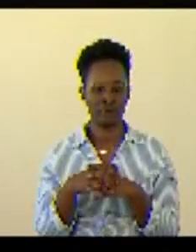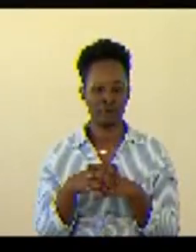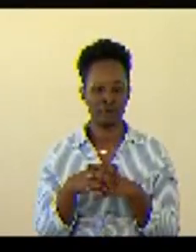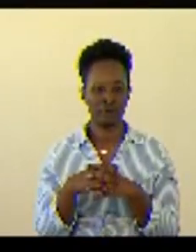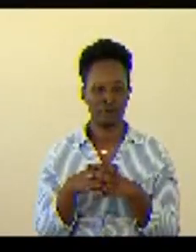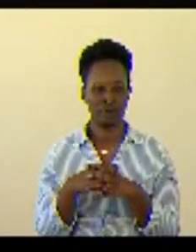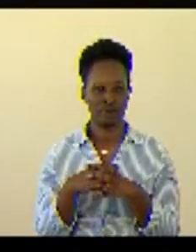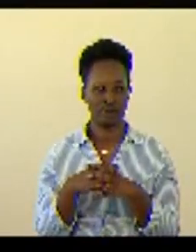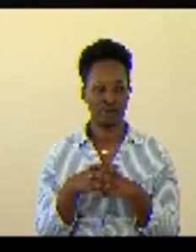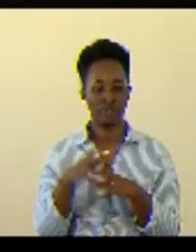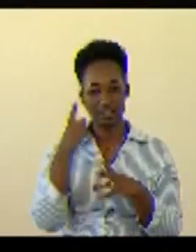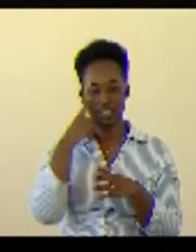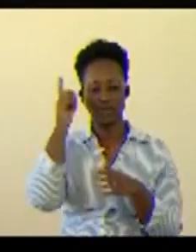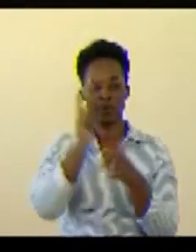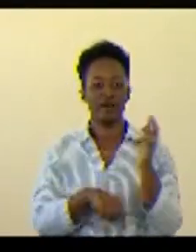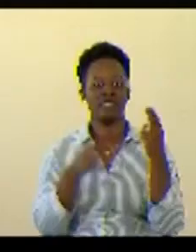clearly and see what is happening.